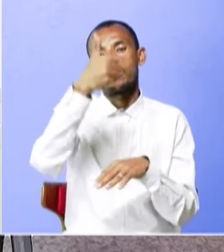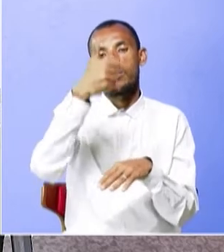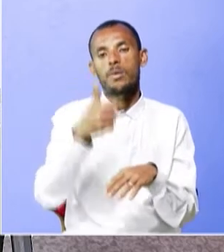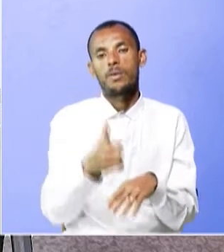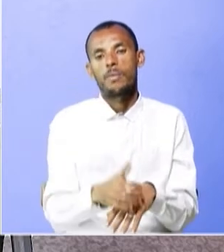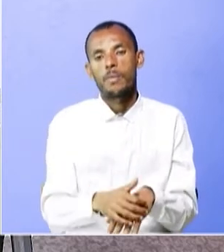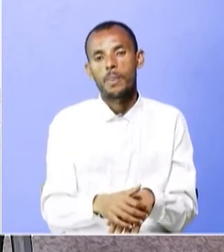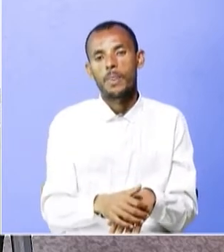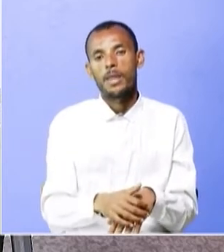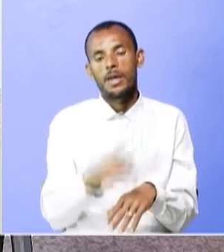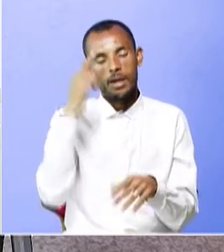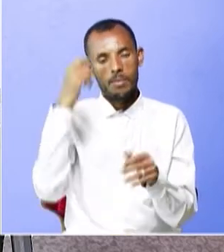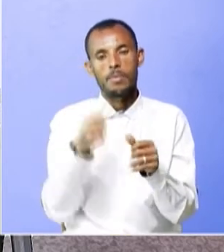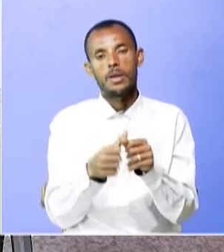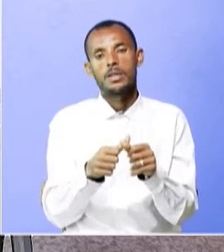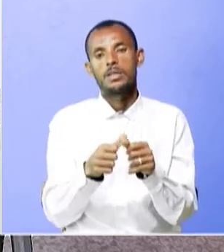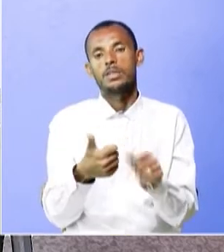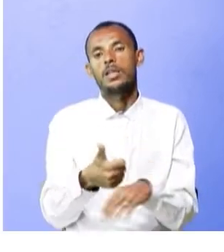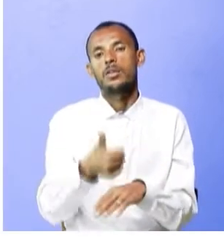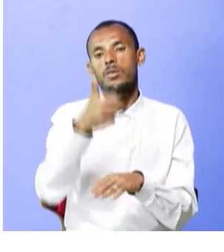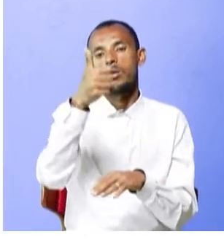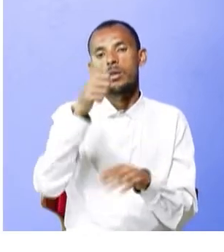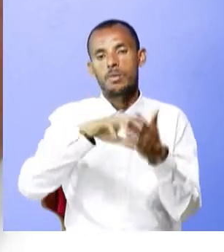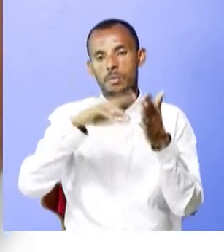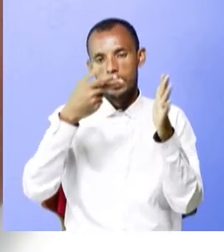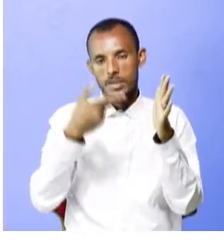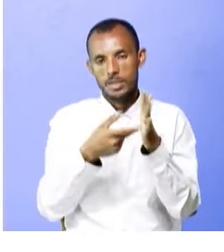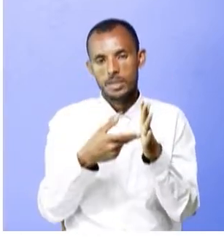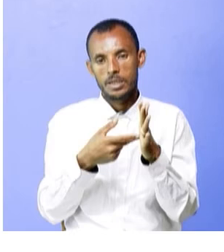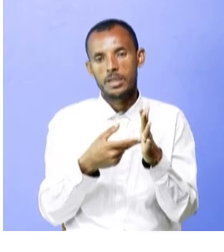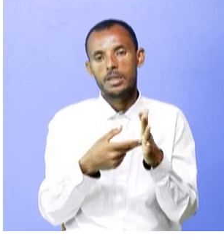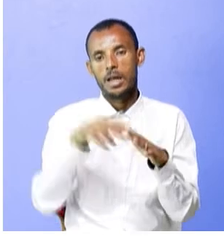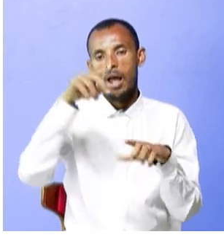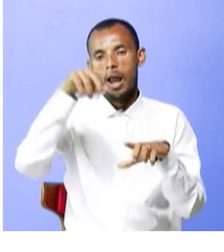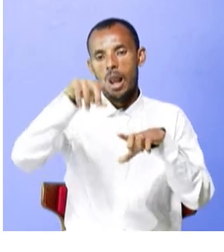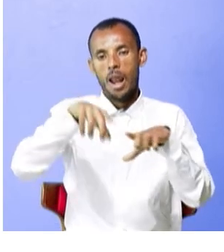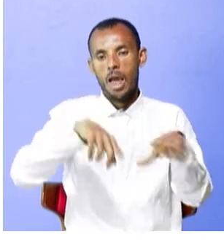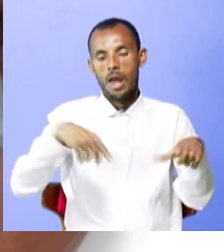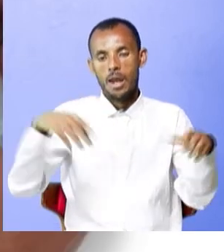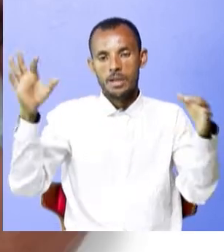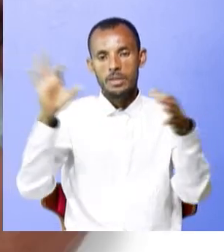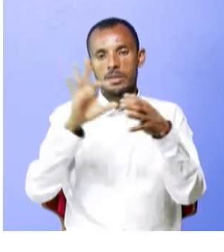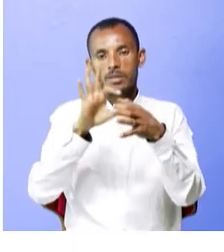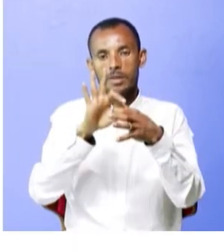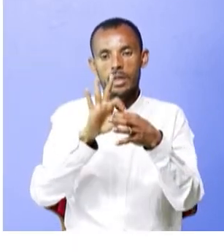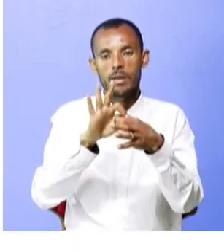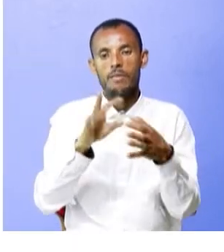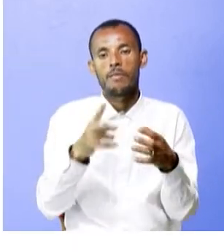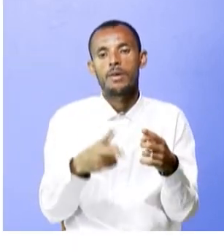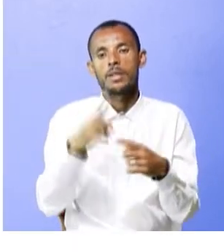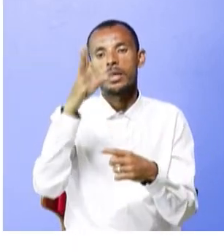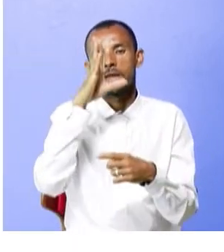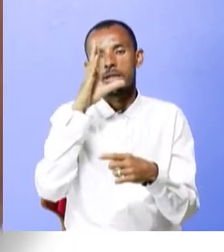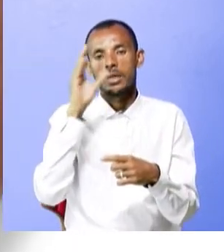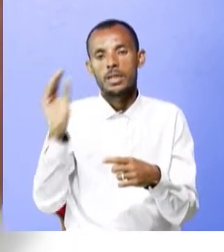pyramid. Remember, the altitude of a pyramid is a line joining the vertex